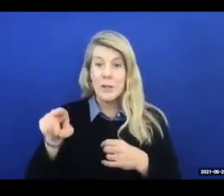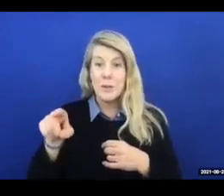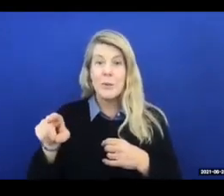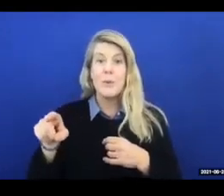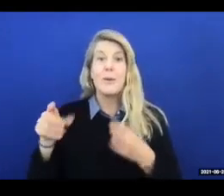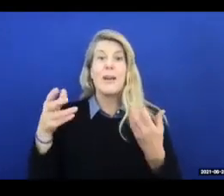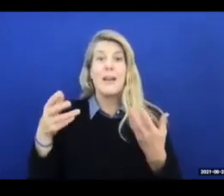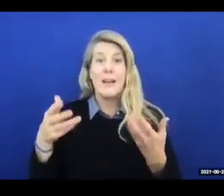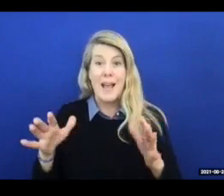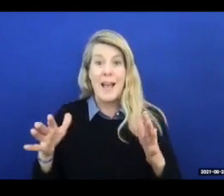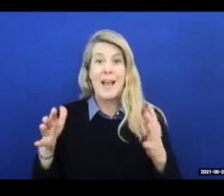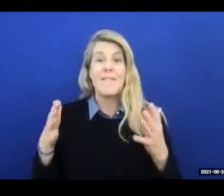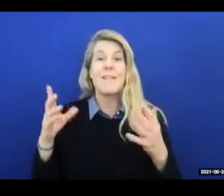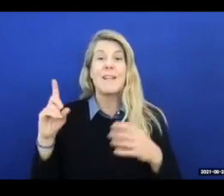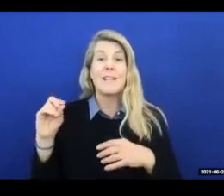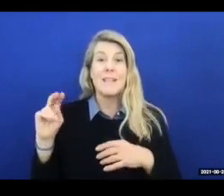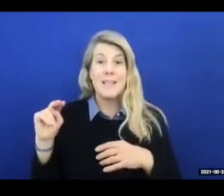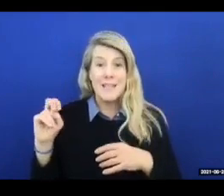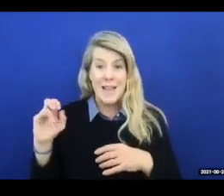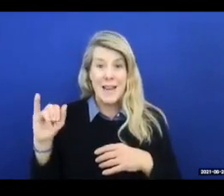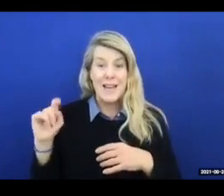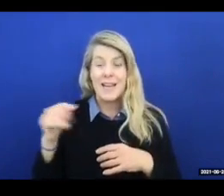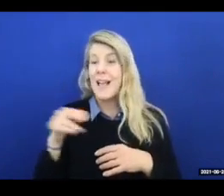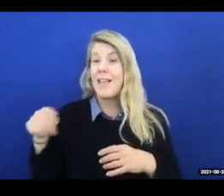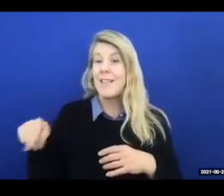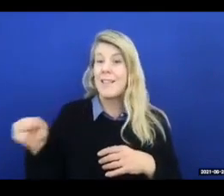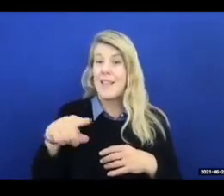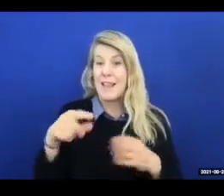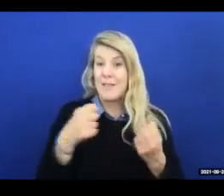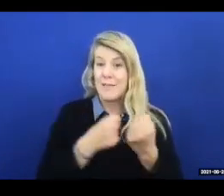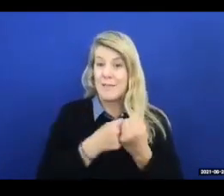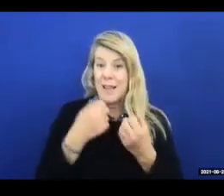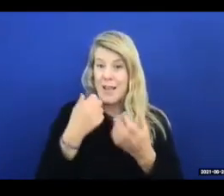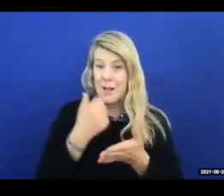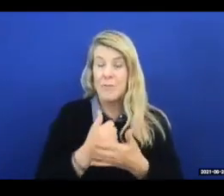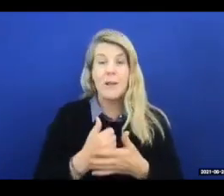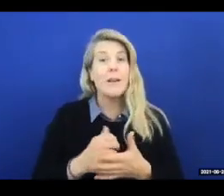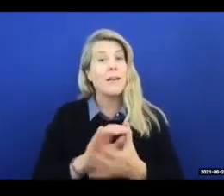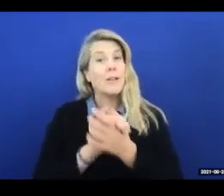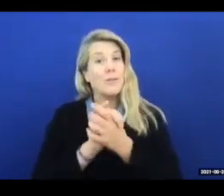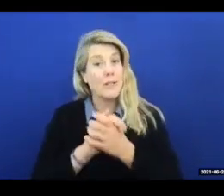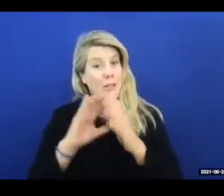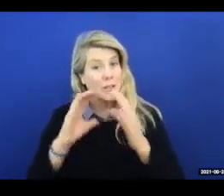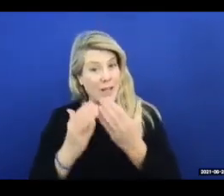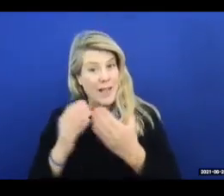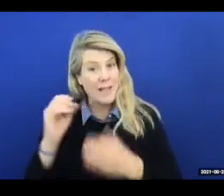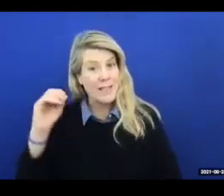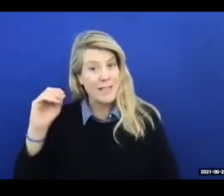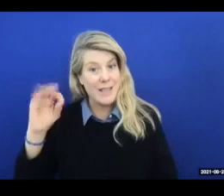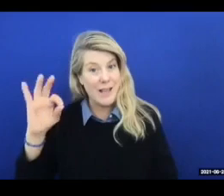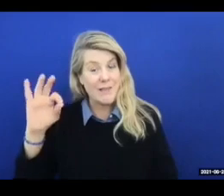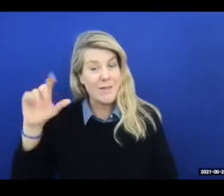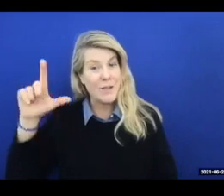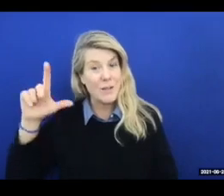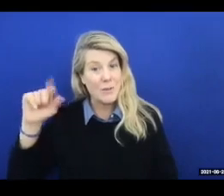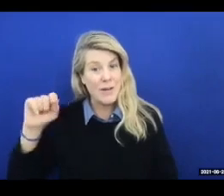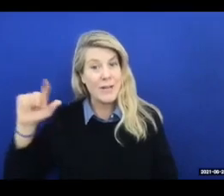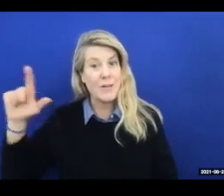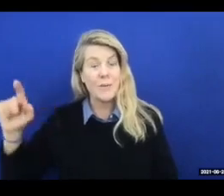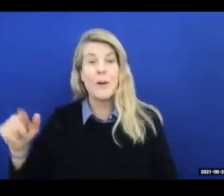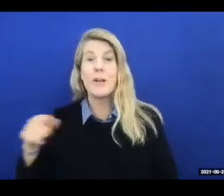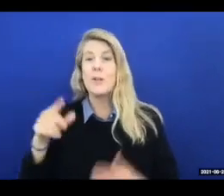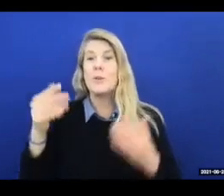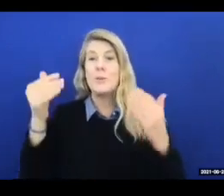done it, and they have helped. Congratulations, class of 2021. You